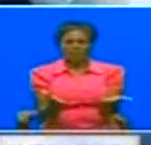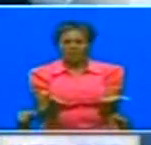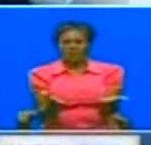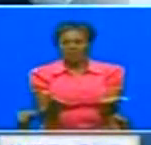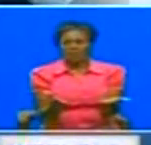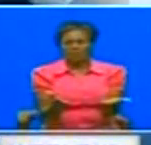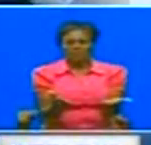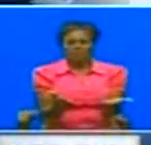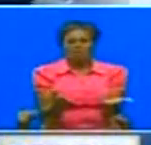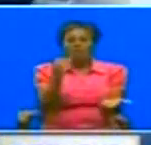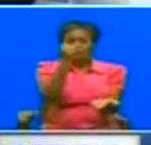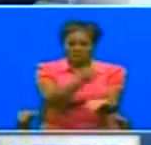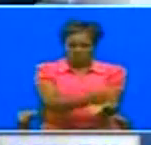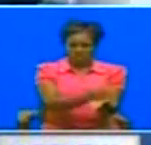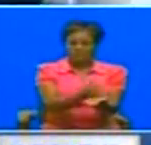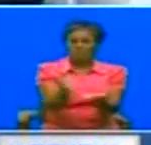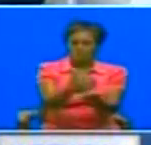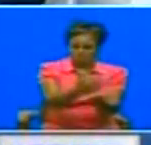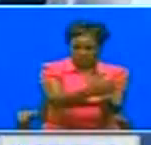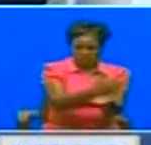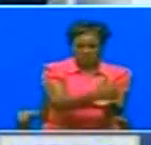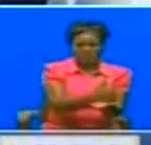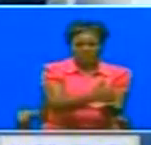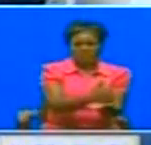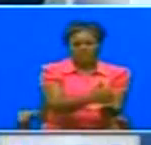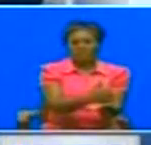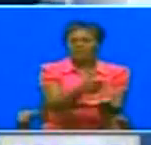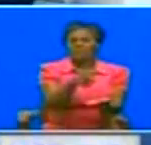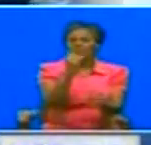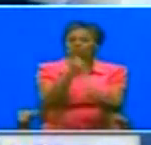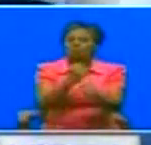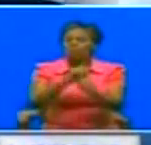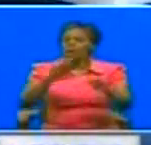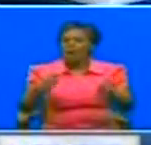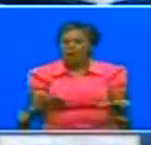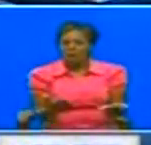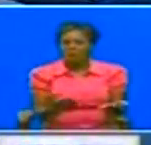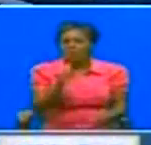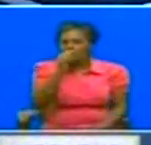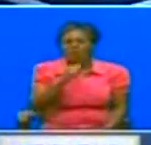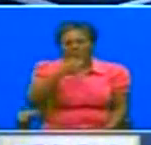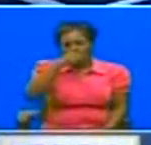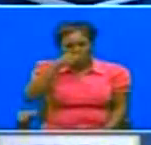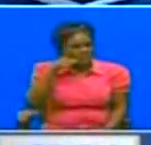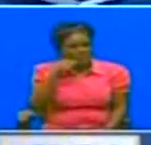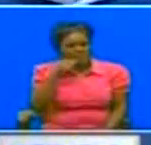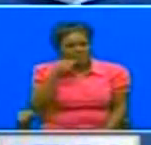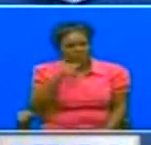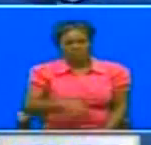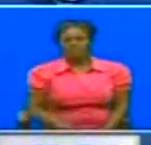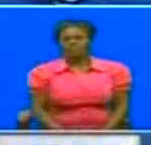that the officers who are collecting this data would treat it as, well, as confidentially as they